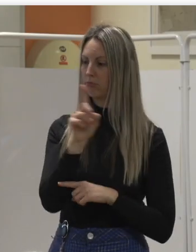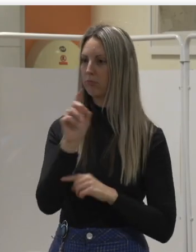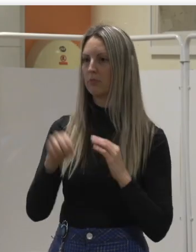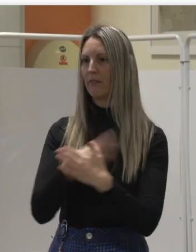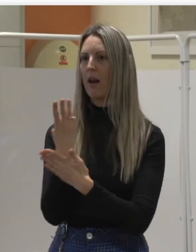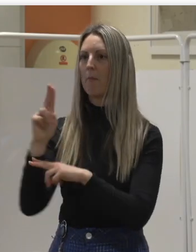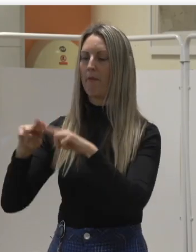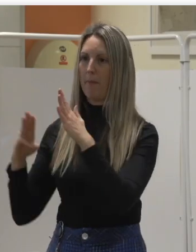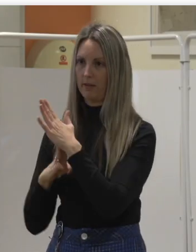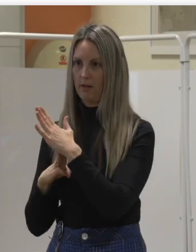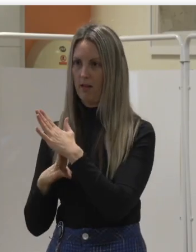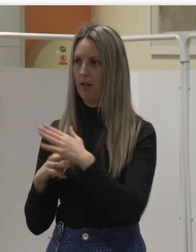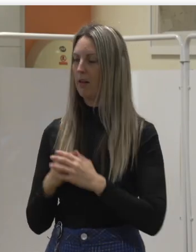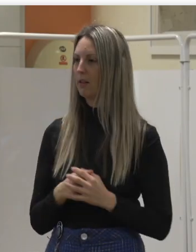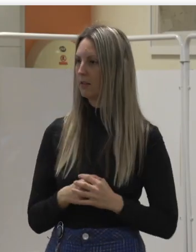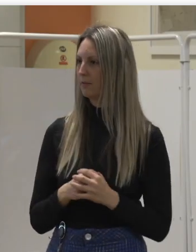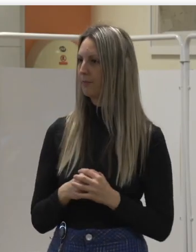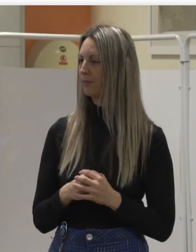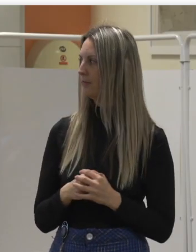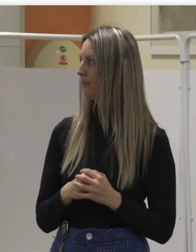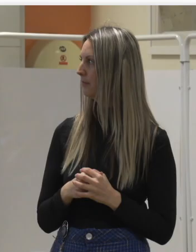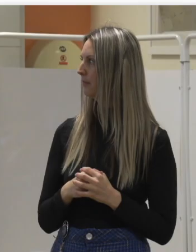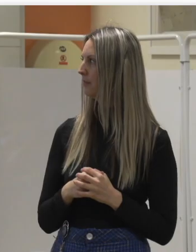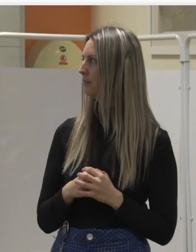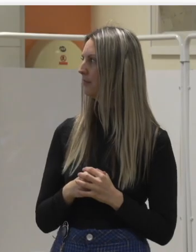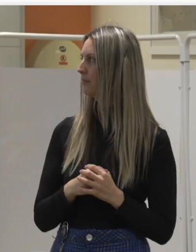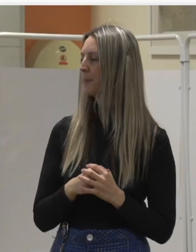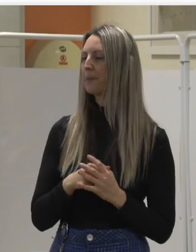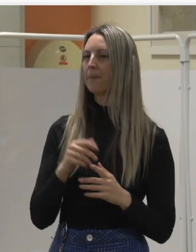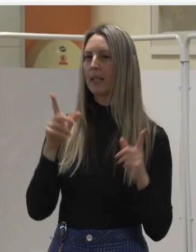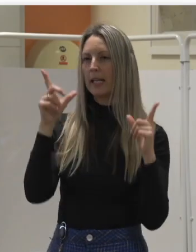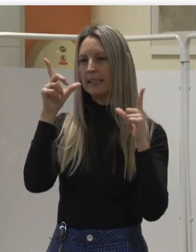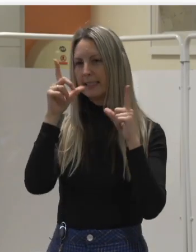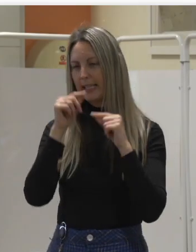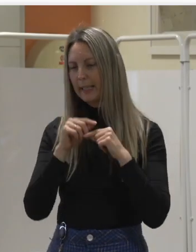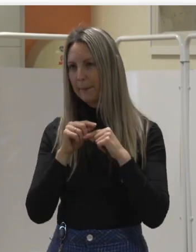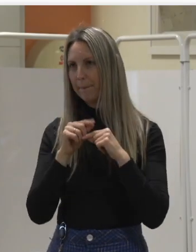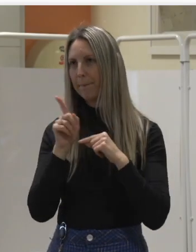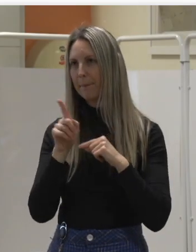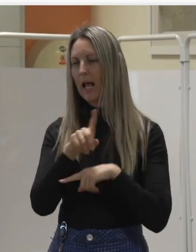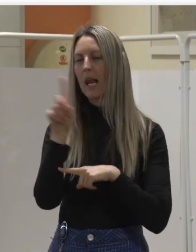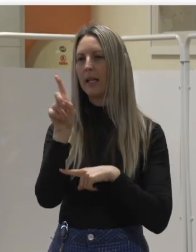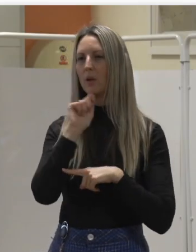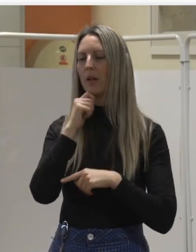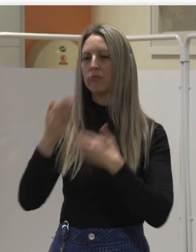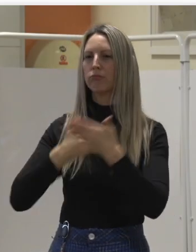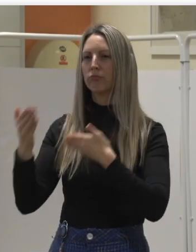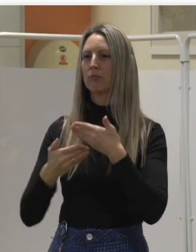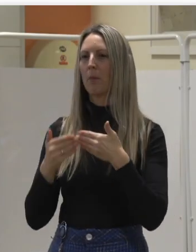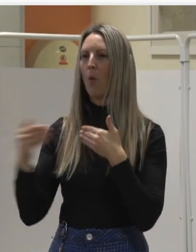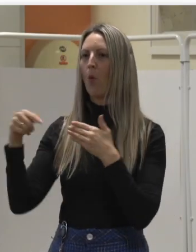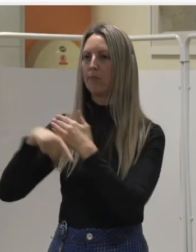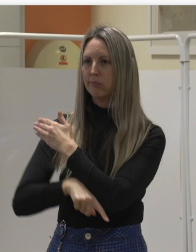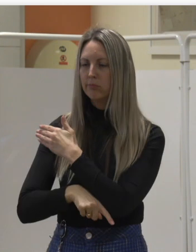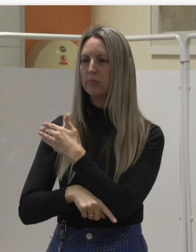to sleep at a slightly later stage because there is some research evidence how sleep can be one of